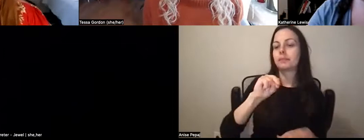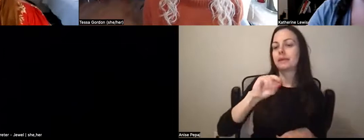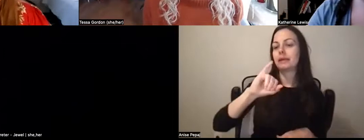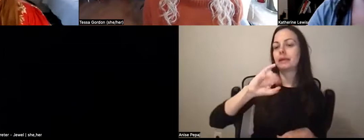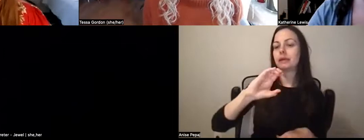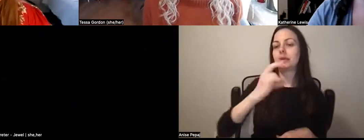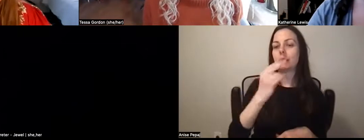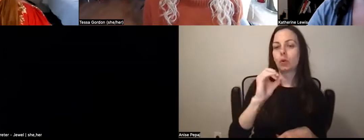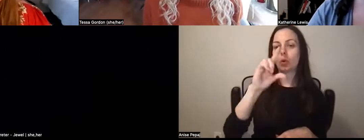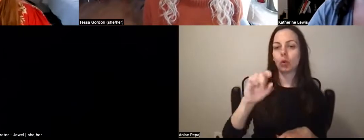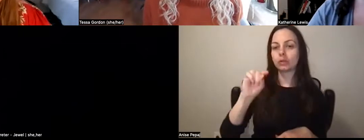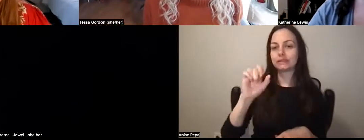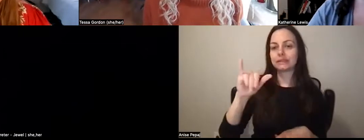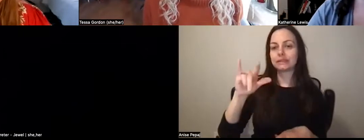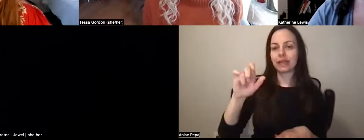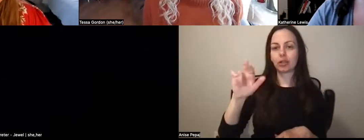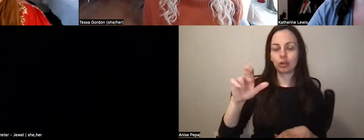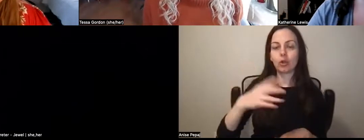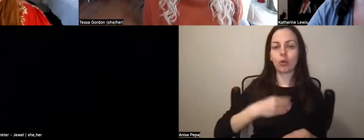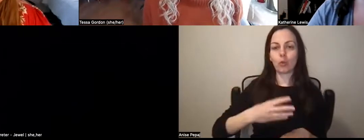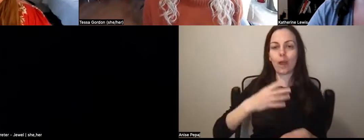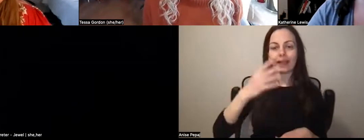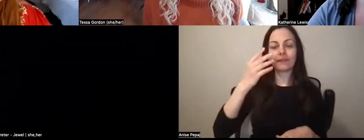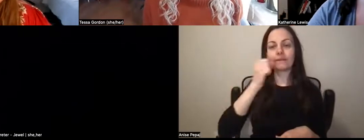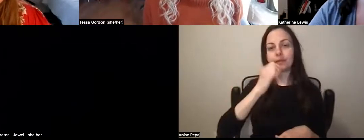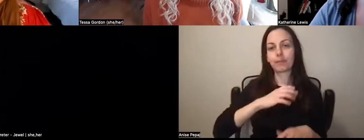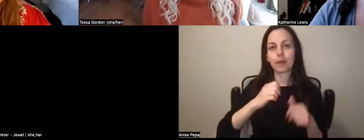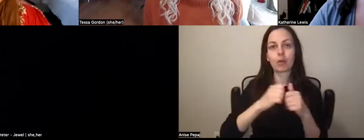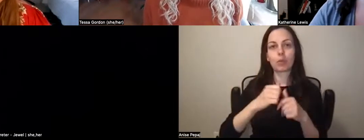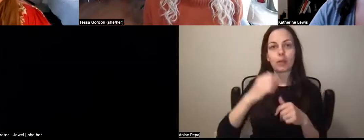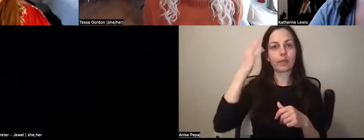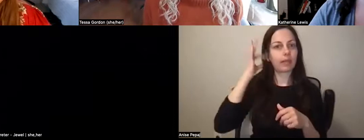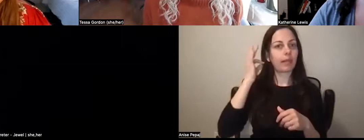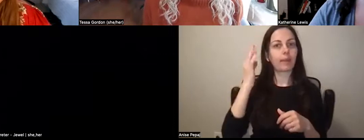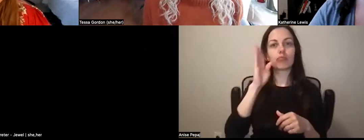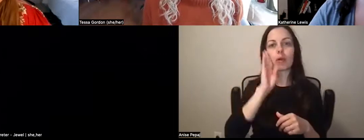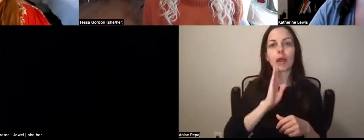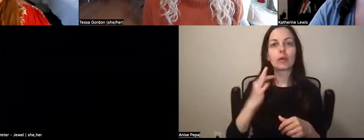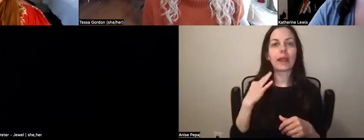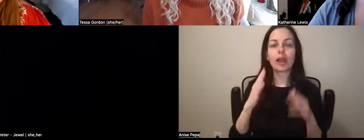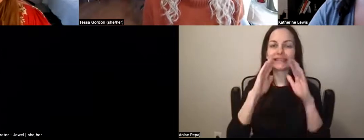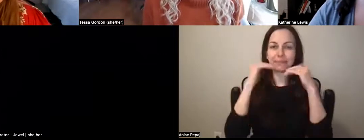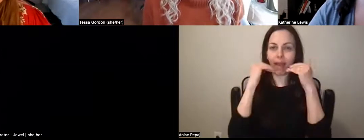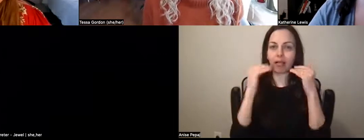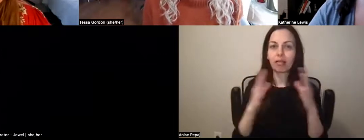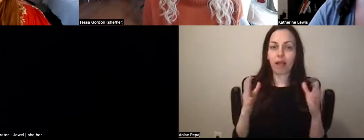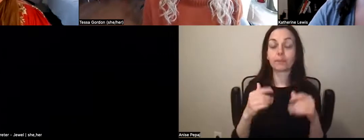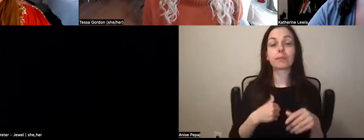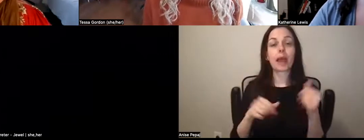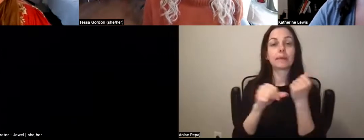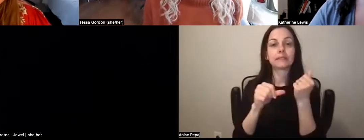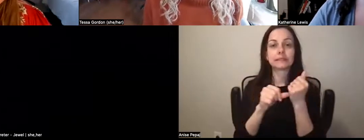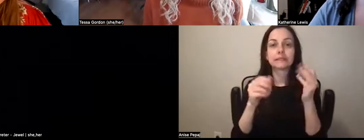a white female with long, dark hair, and I smile a lot. So I am an assistant